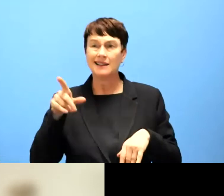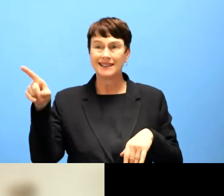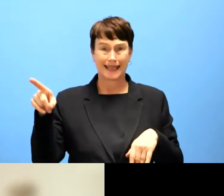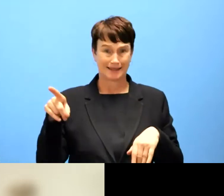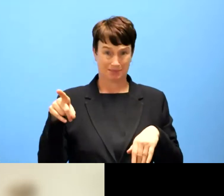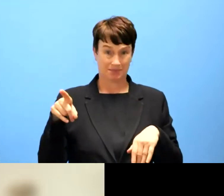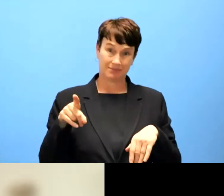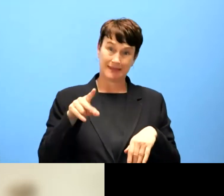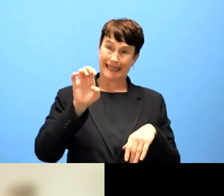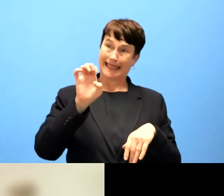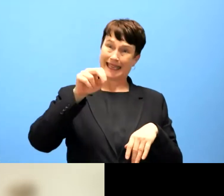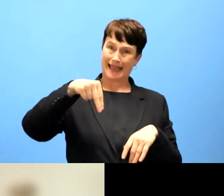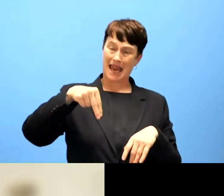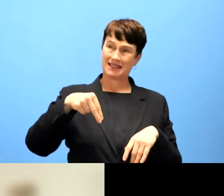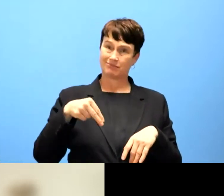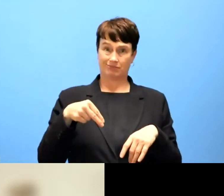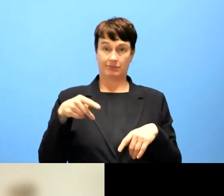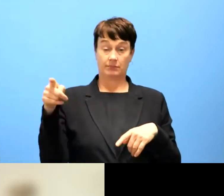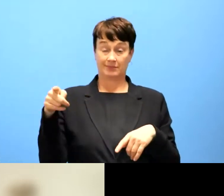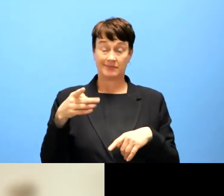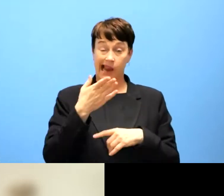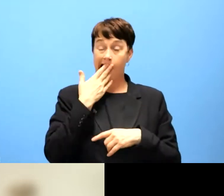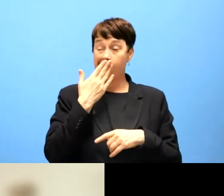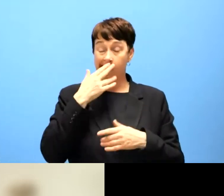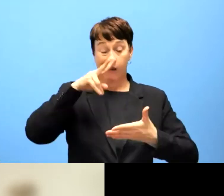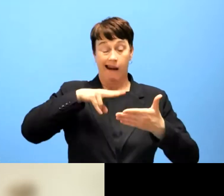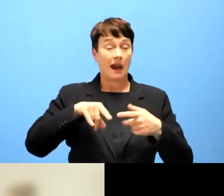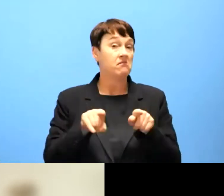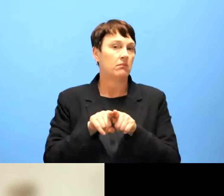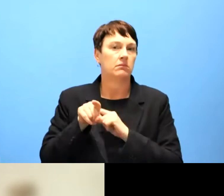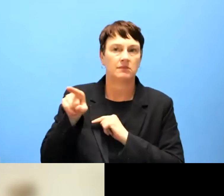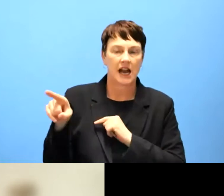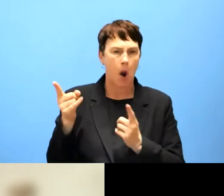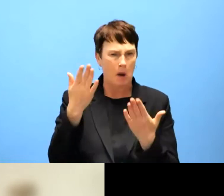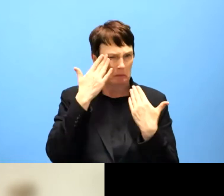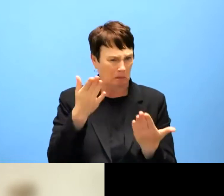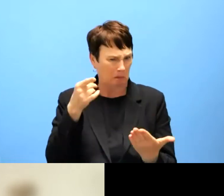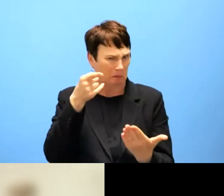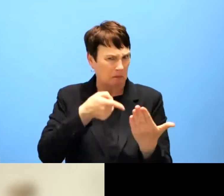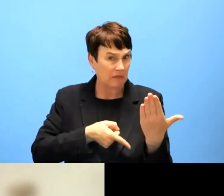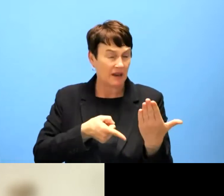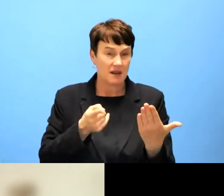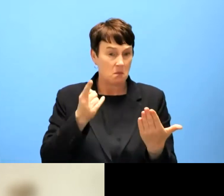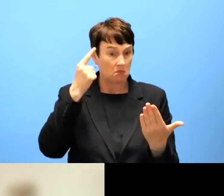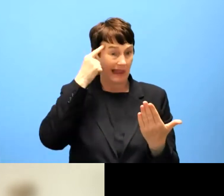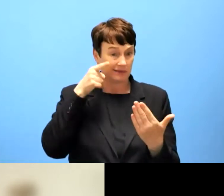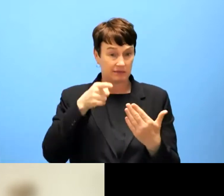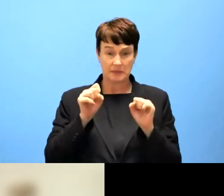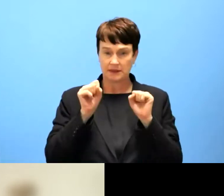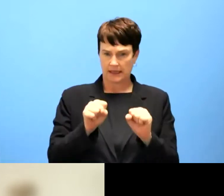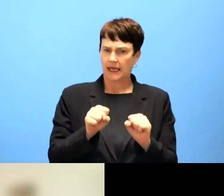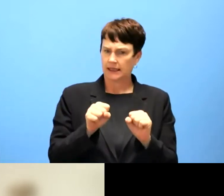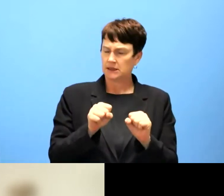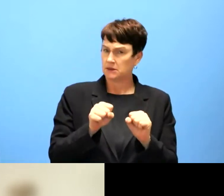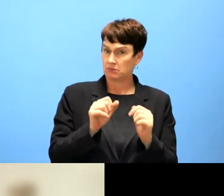would a how to meet document, something similar to that, support the implementation? And in that case, kind of who